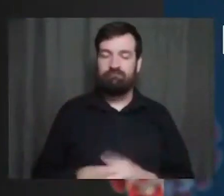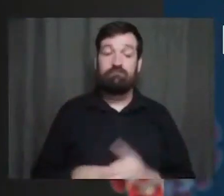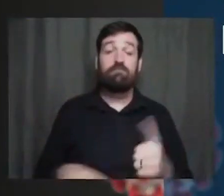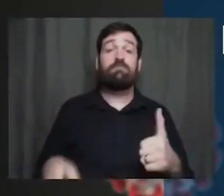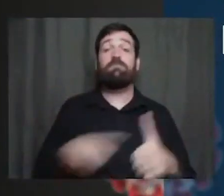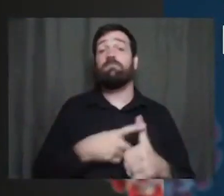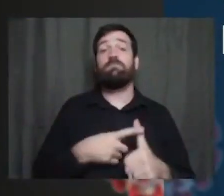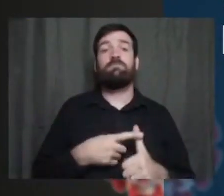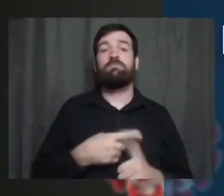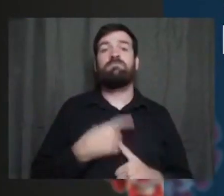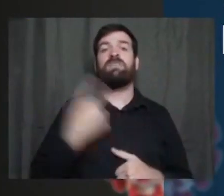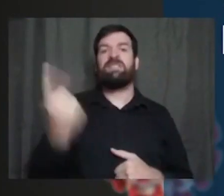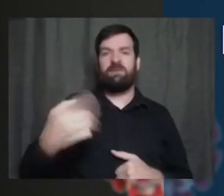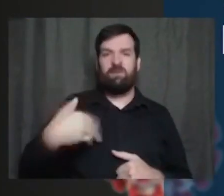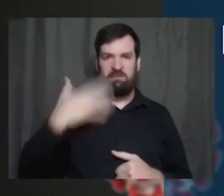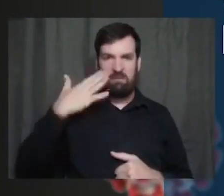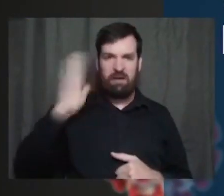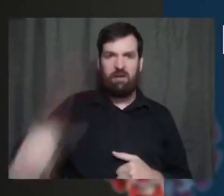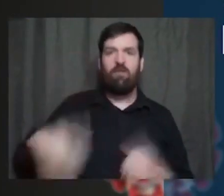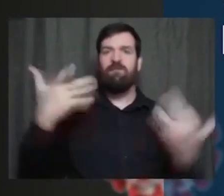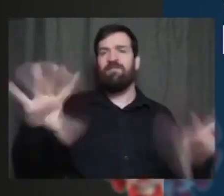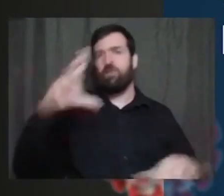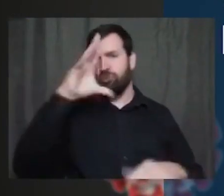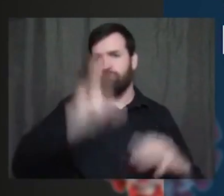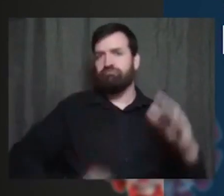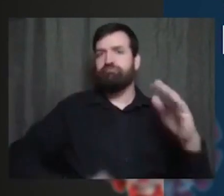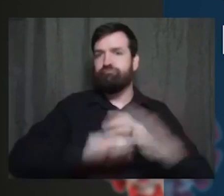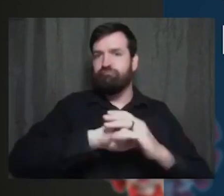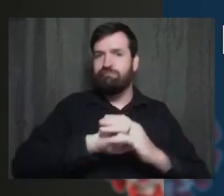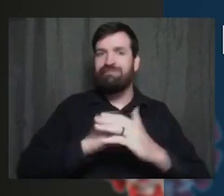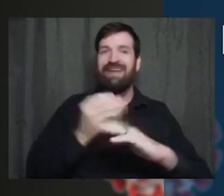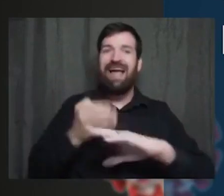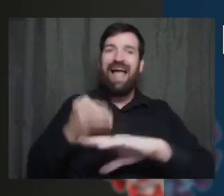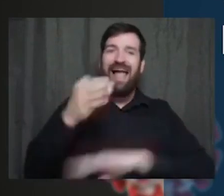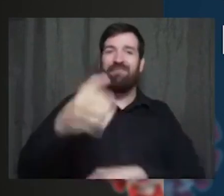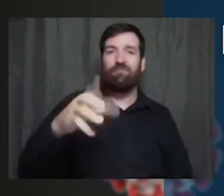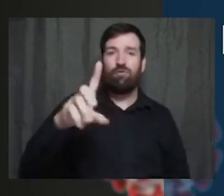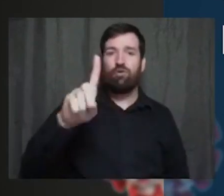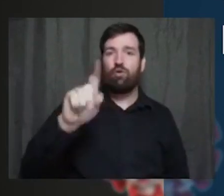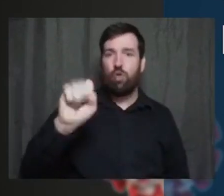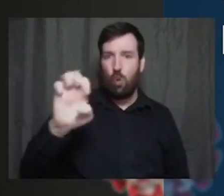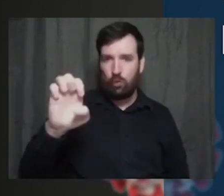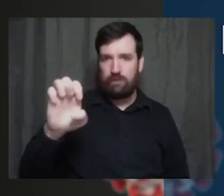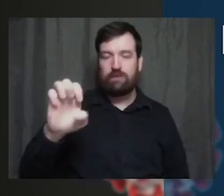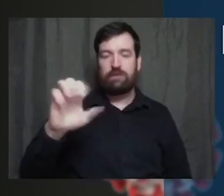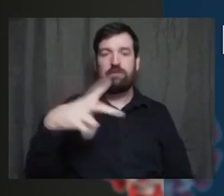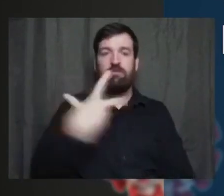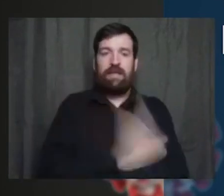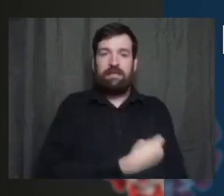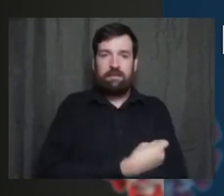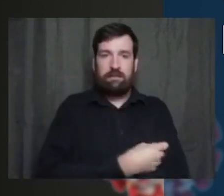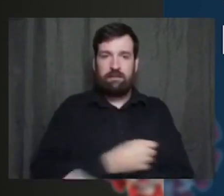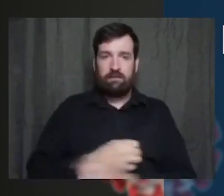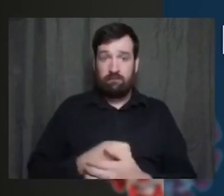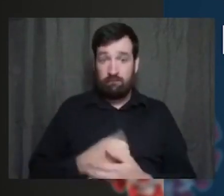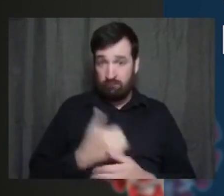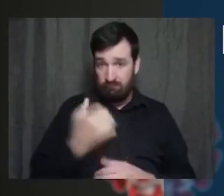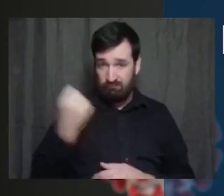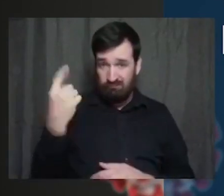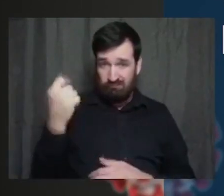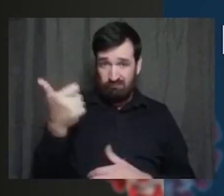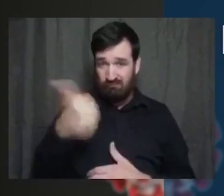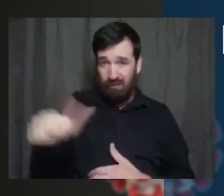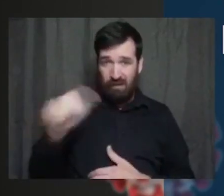I know suffered strokes after each dose of the mRNA vaccine. Have mRNA vaccines been linked